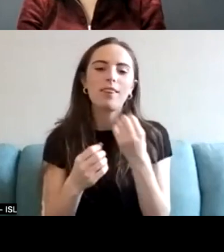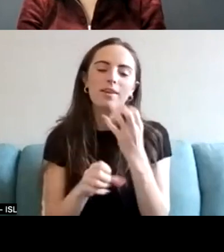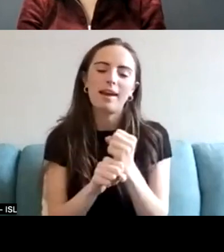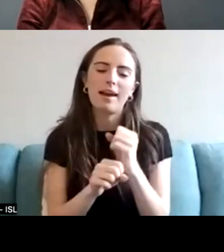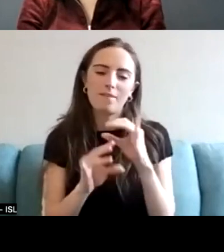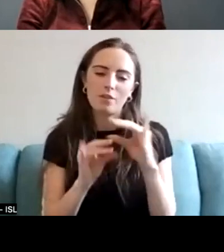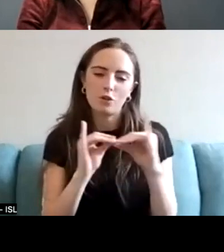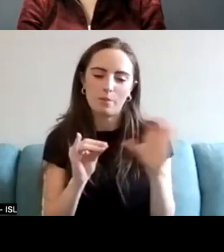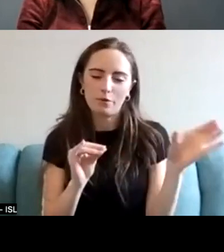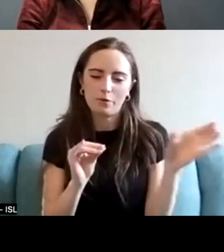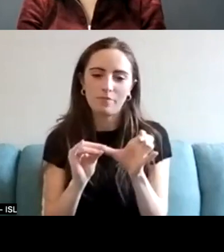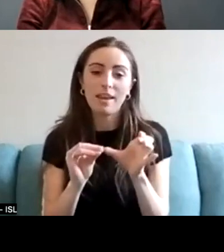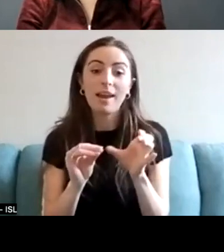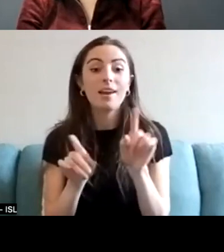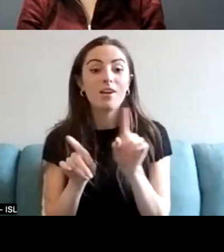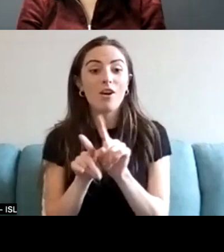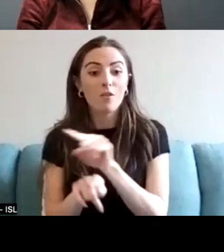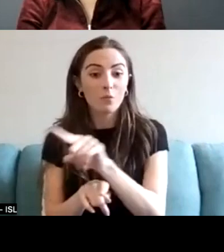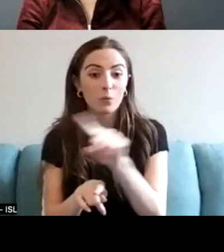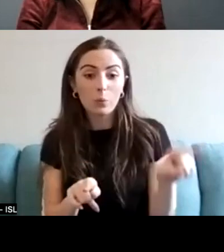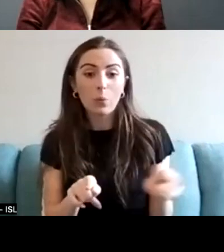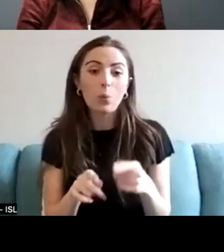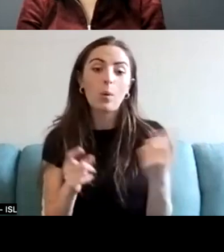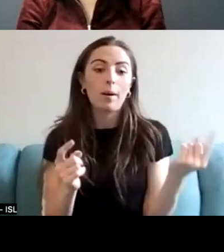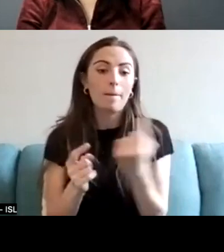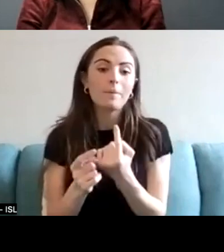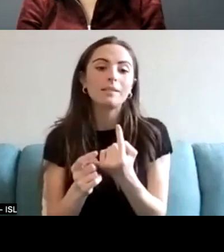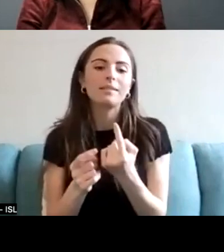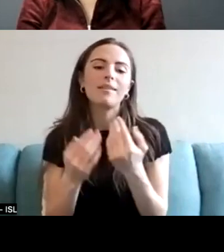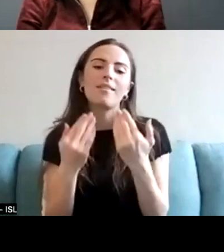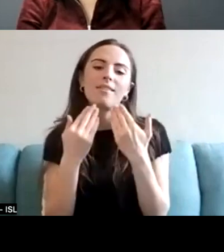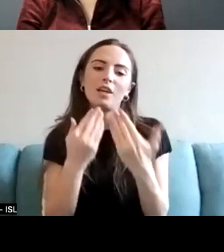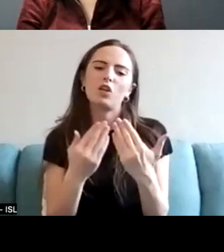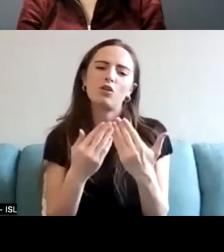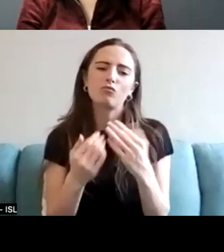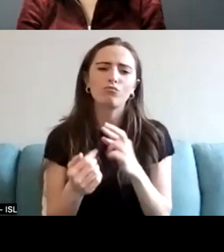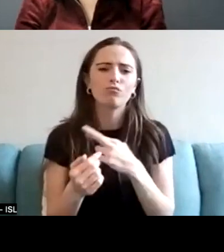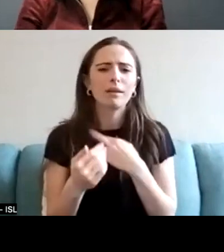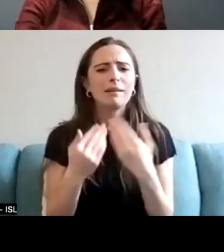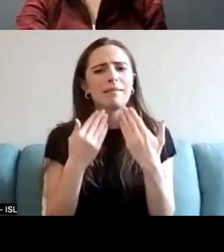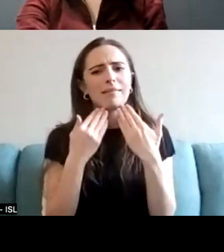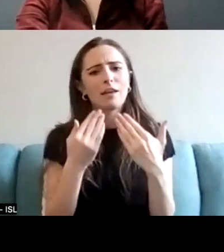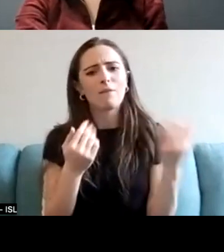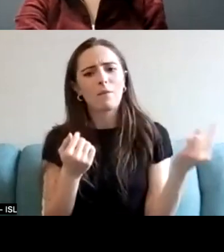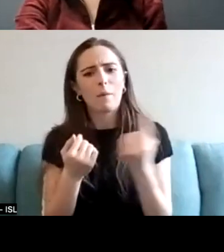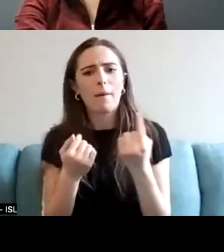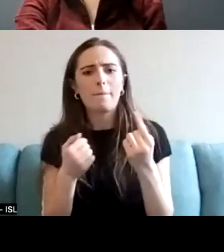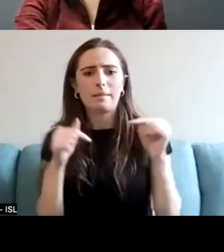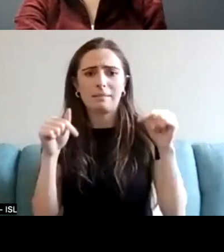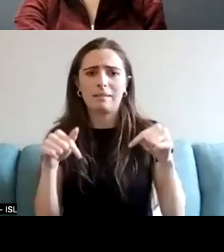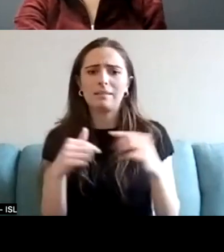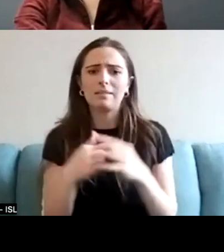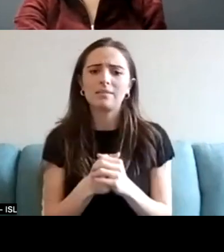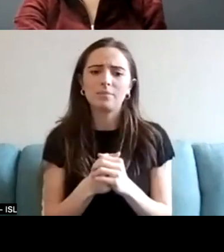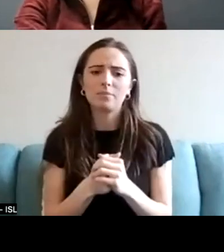of course to all of you who have attended today's session, we really appreciate that. And I just want to once